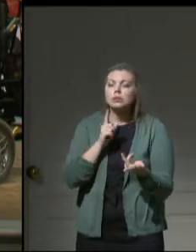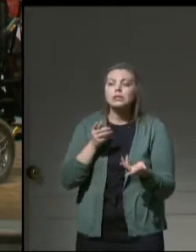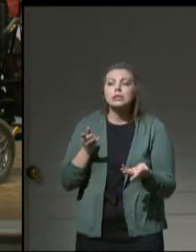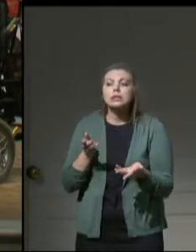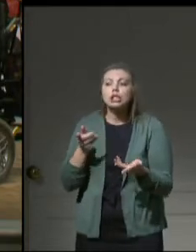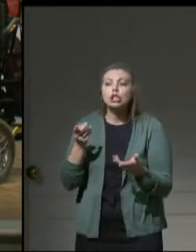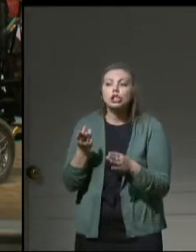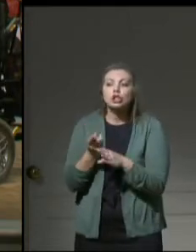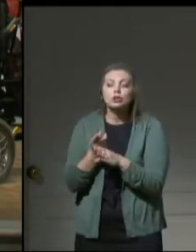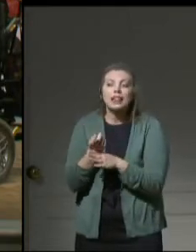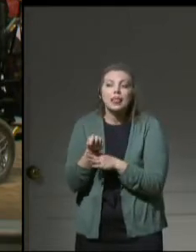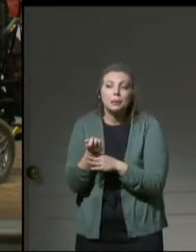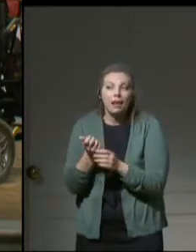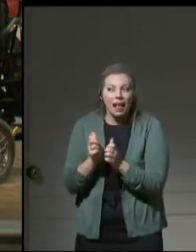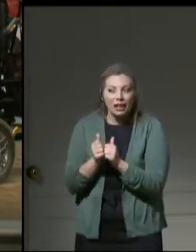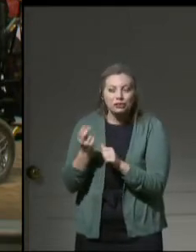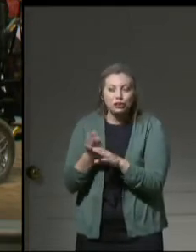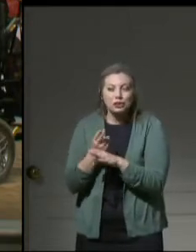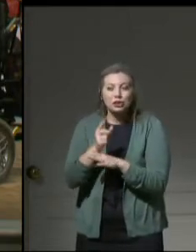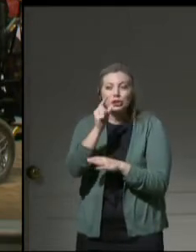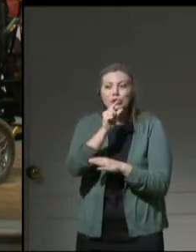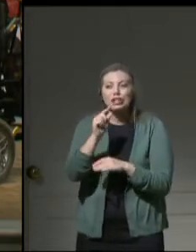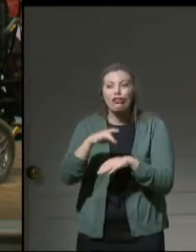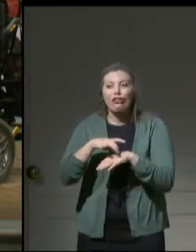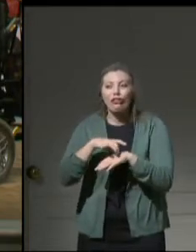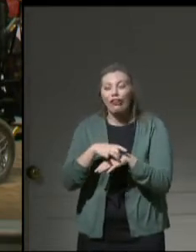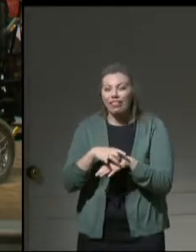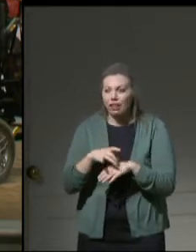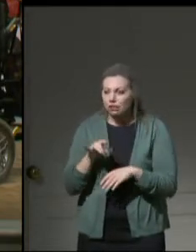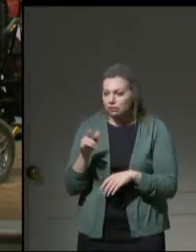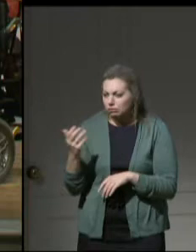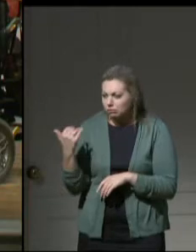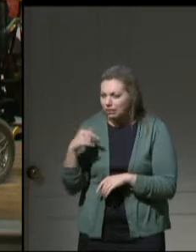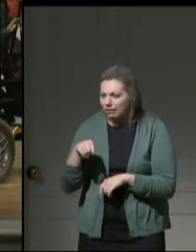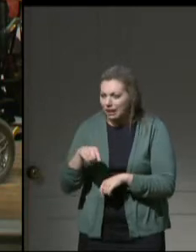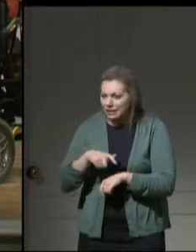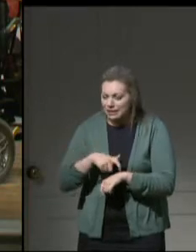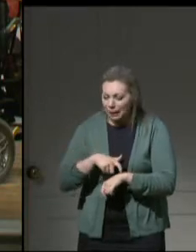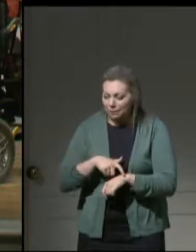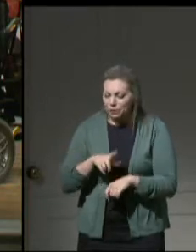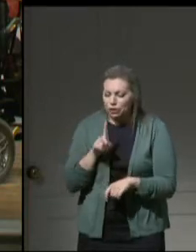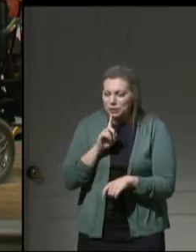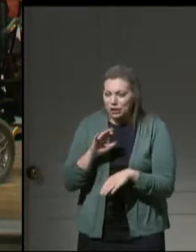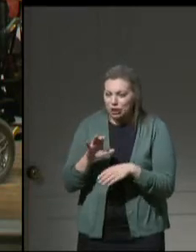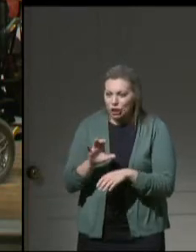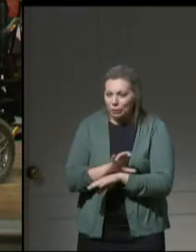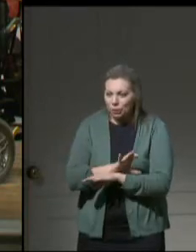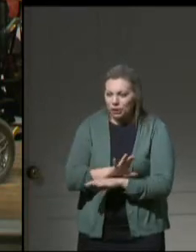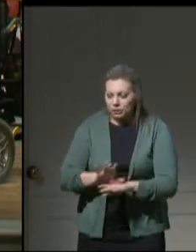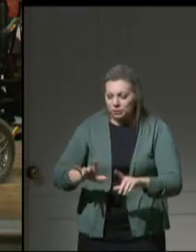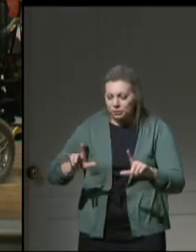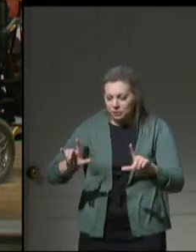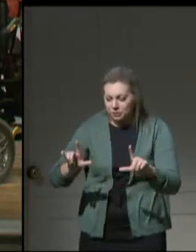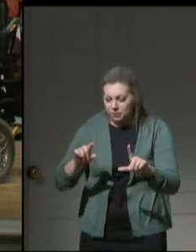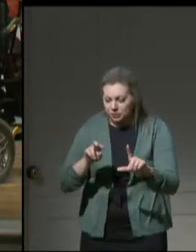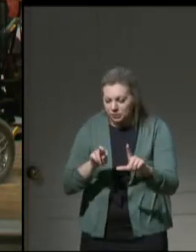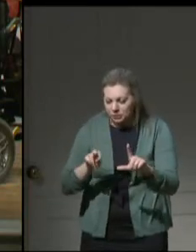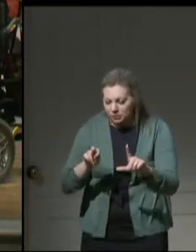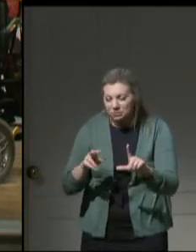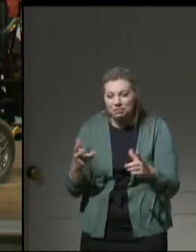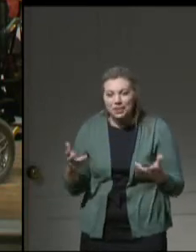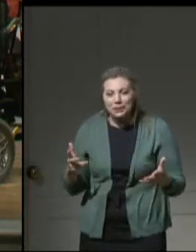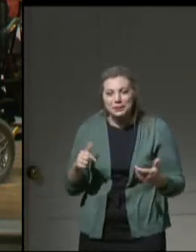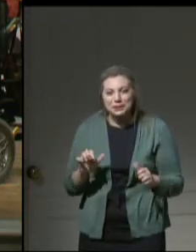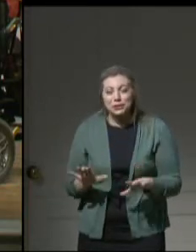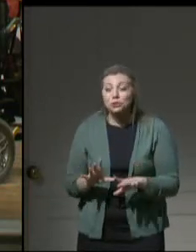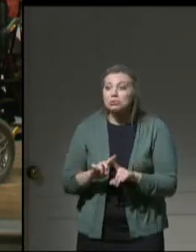by using Google Earth, which back then on a tiny screen computer, a flat computer, was the most we could do.